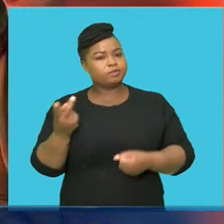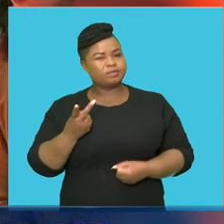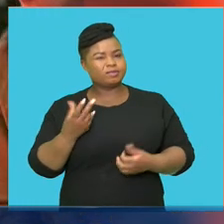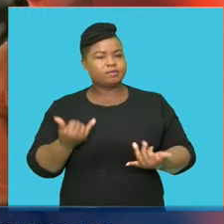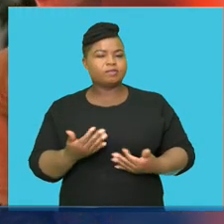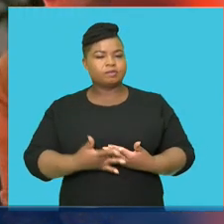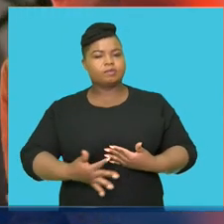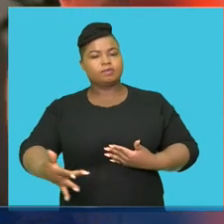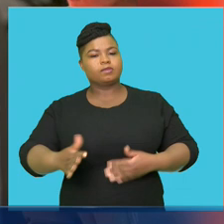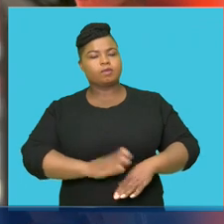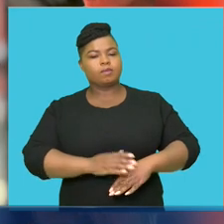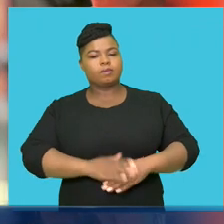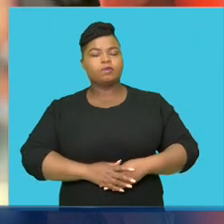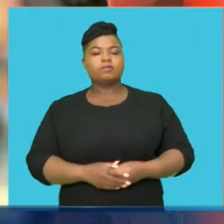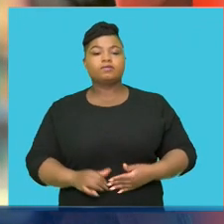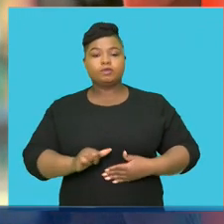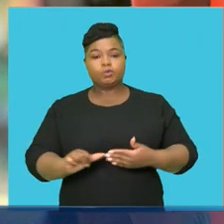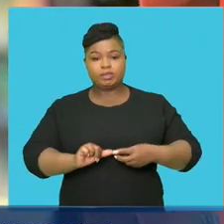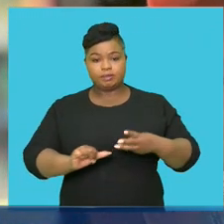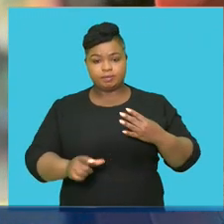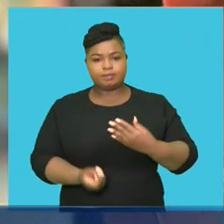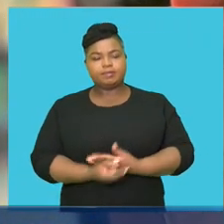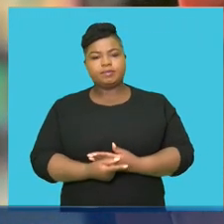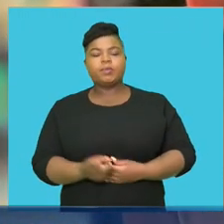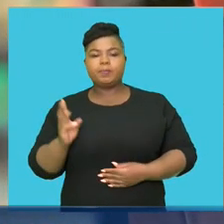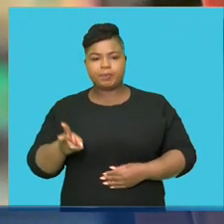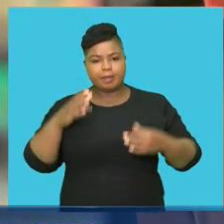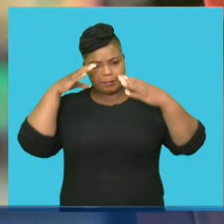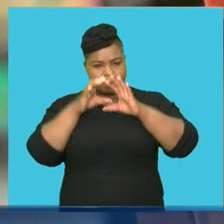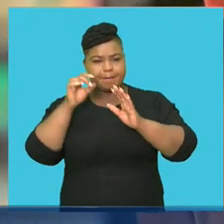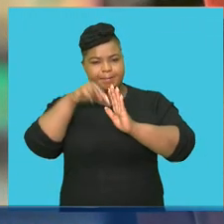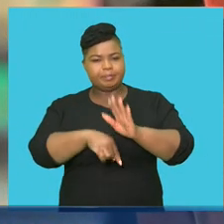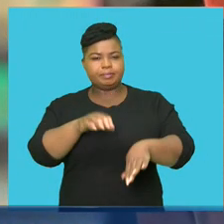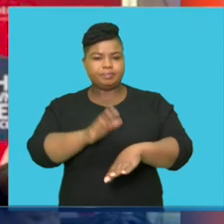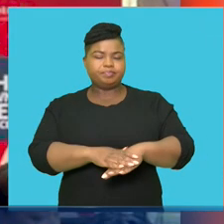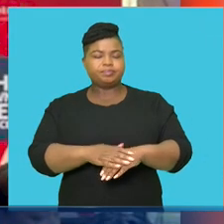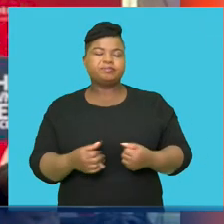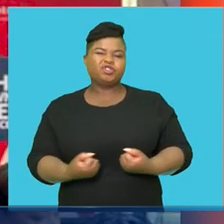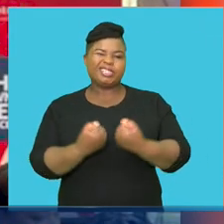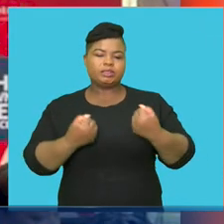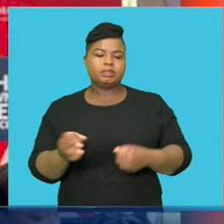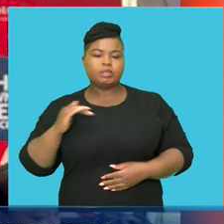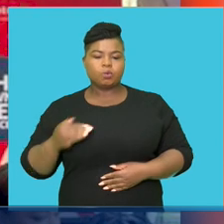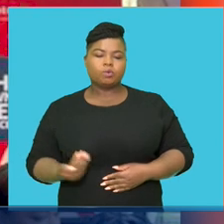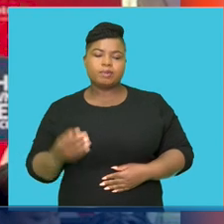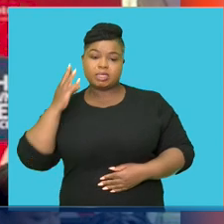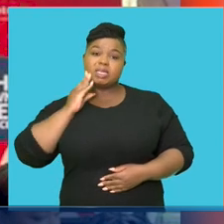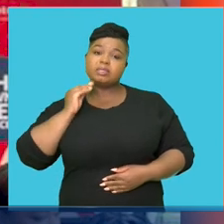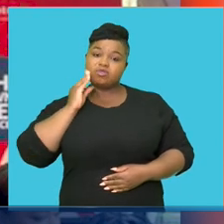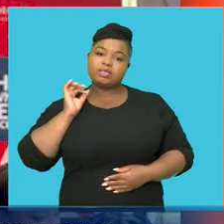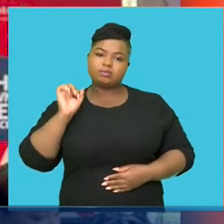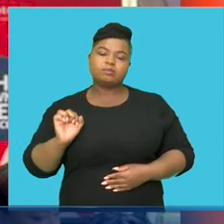ntle lwe zo banjo e mavigine azayo, og linde lege ez begge ongokchulile, iz hibe ez begana anabes fazane,